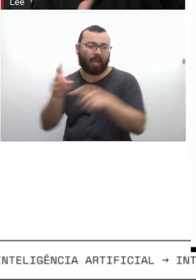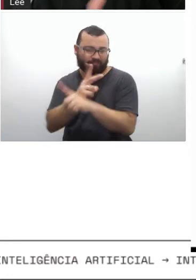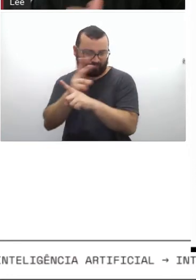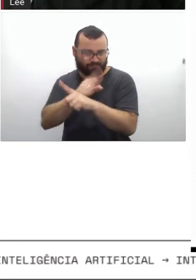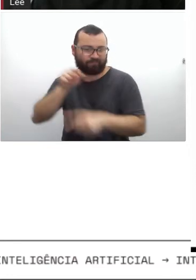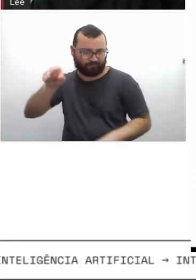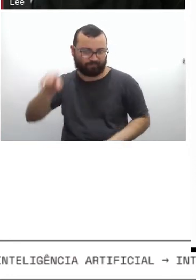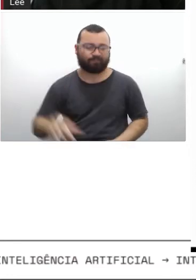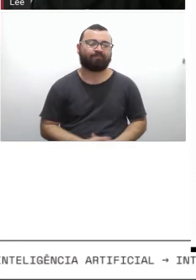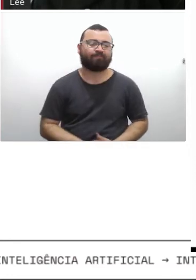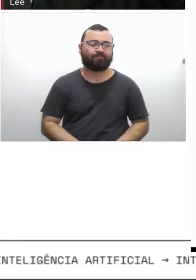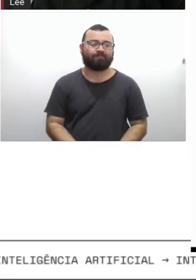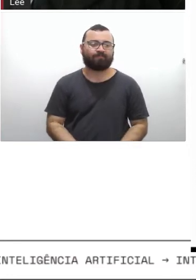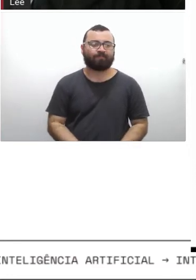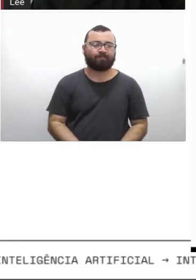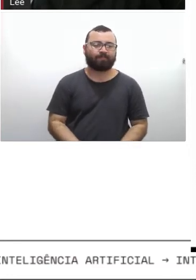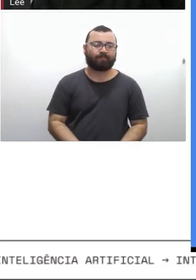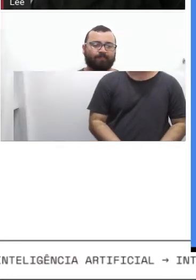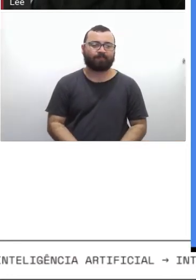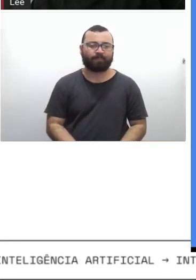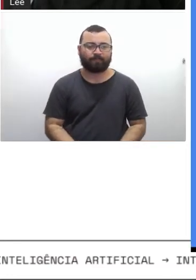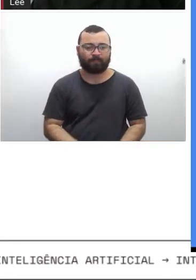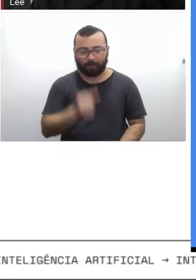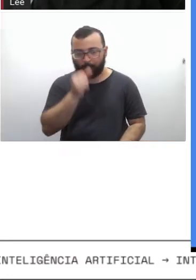We display that in dashboards.